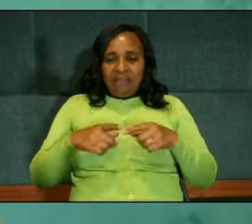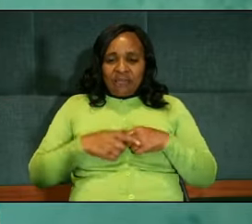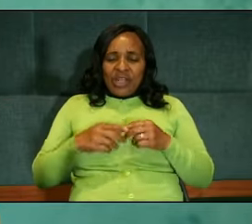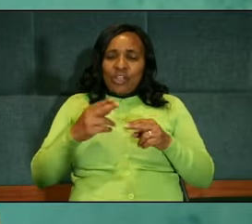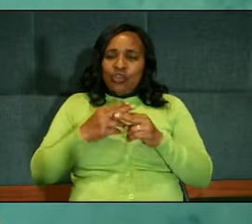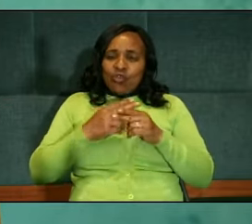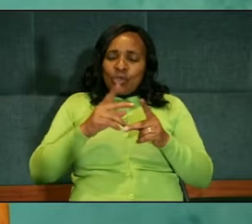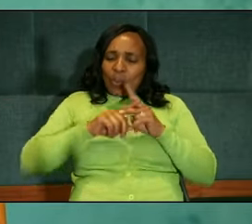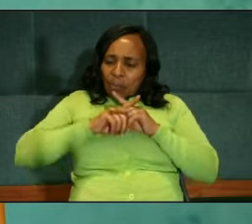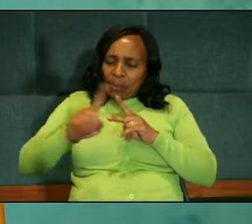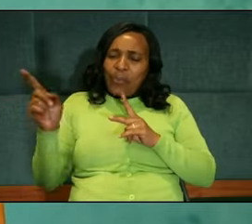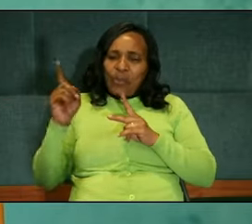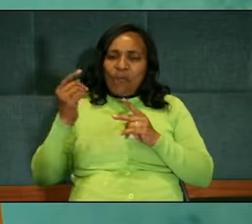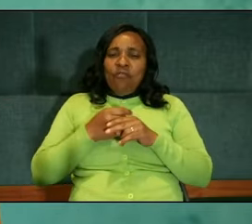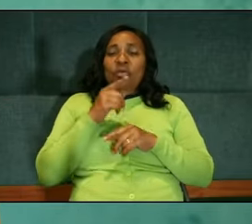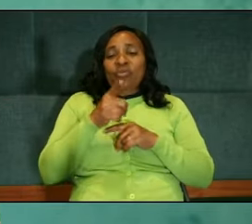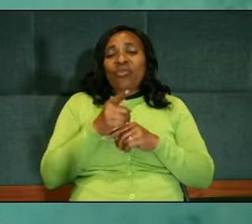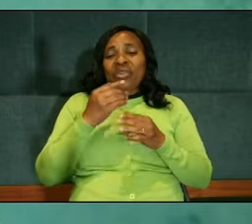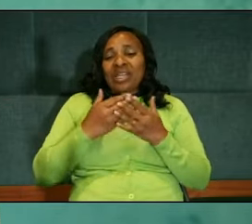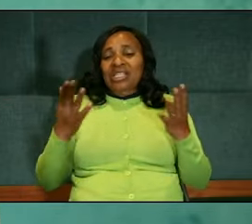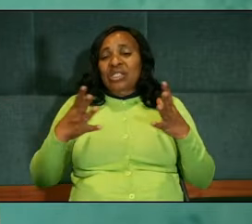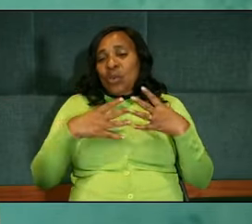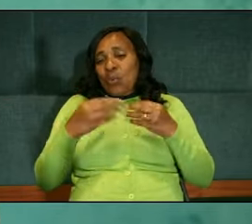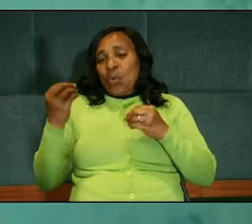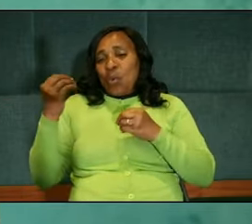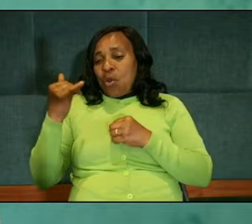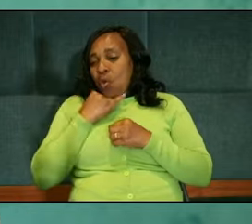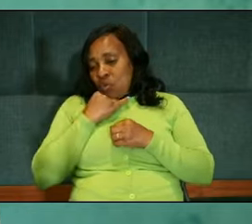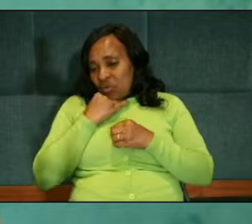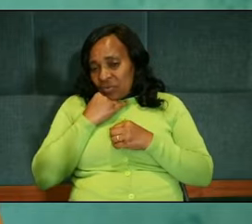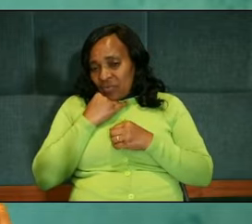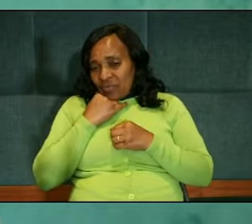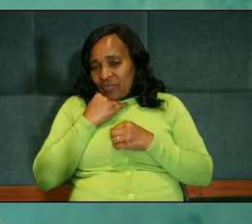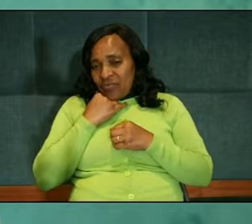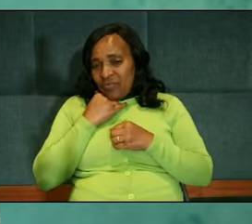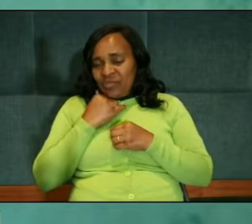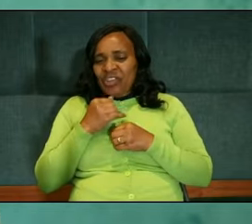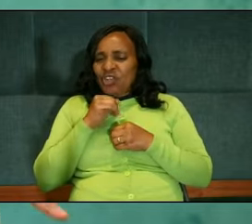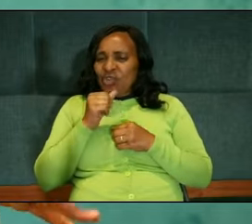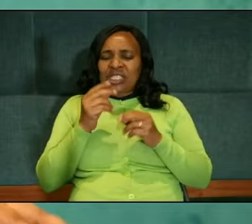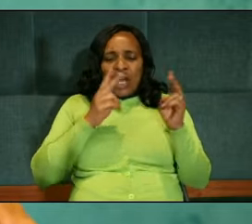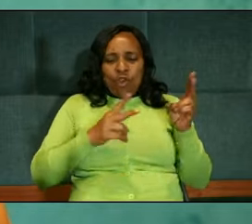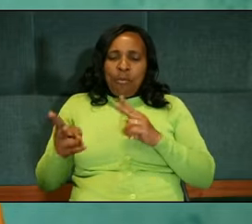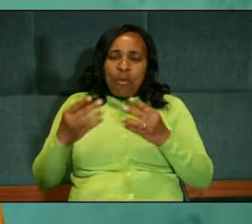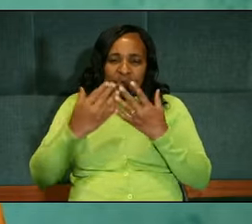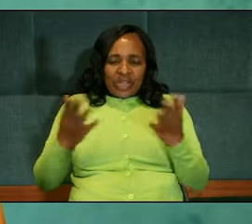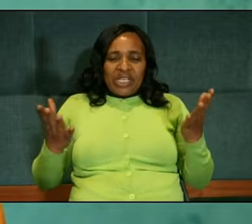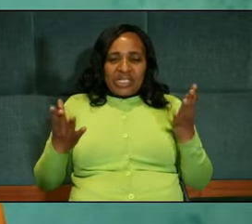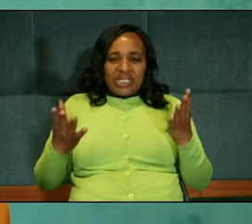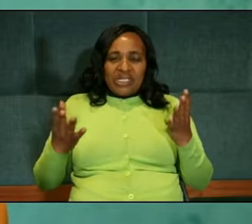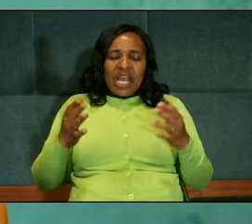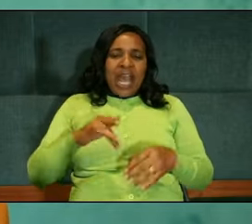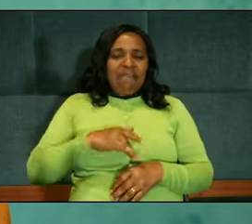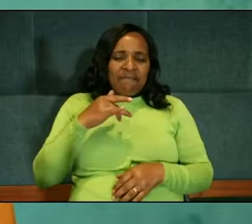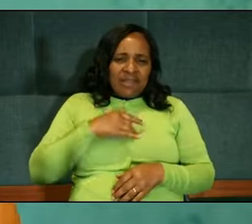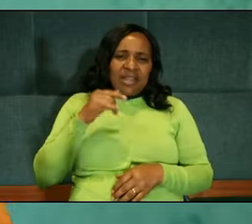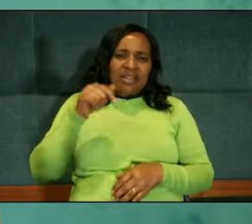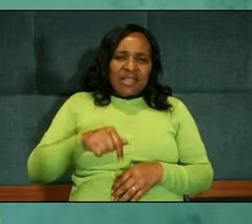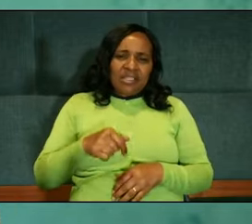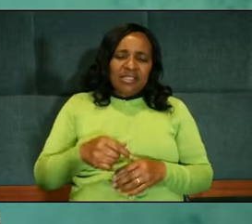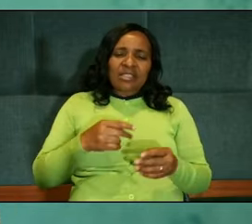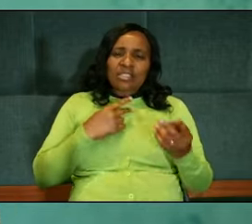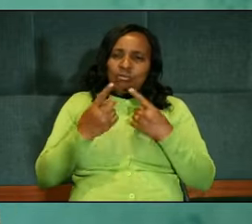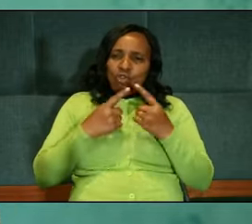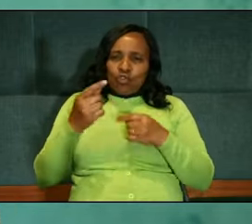it departs from you, things go wrong. Yeah. It's a common thing I saw in the whole story, and I feel like that really spoke